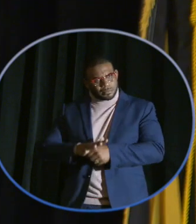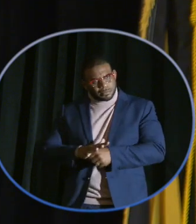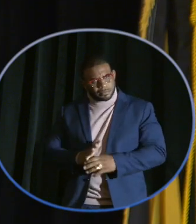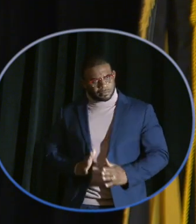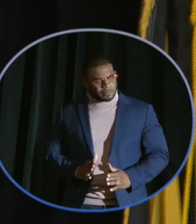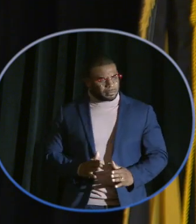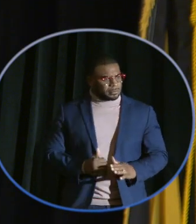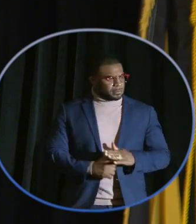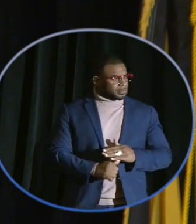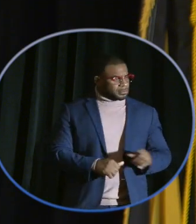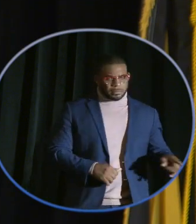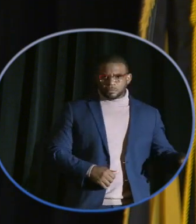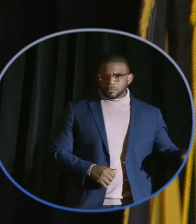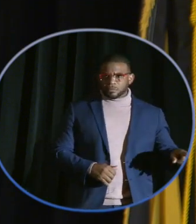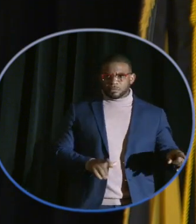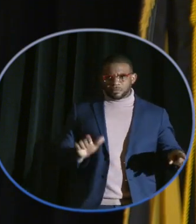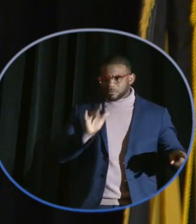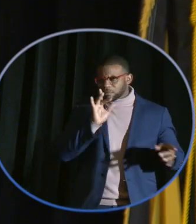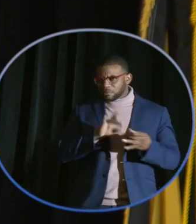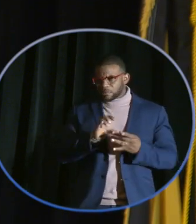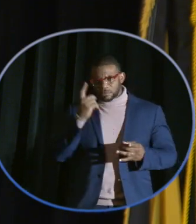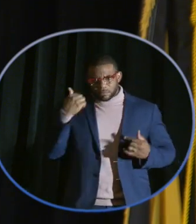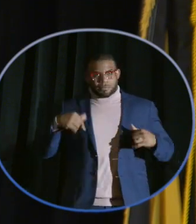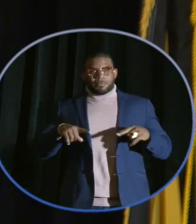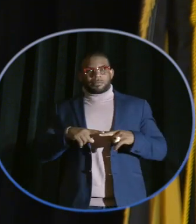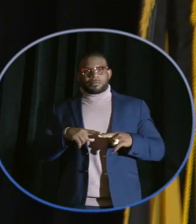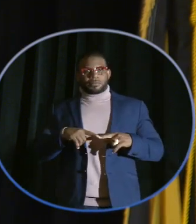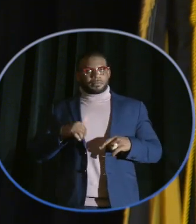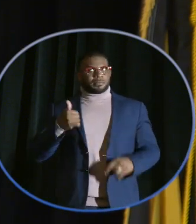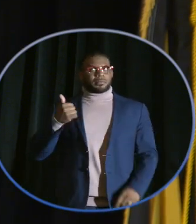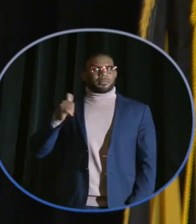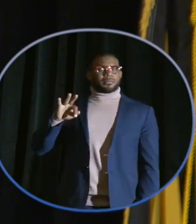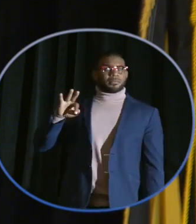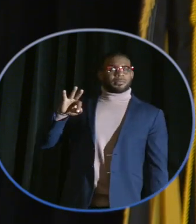oppressed. He didn't say that for us in